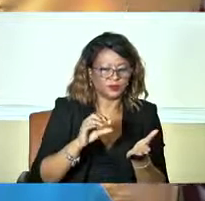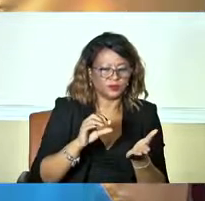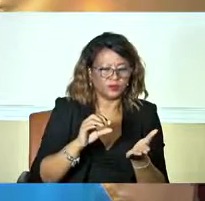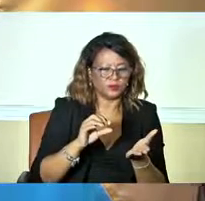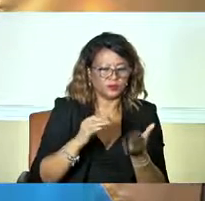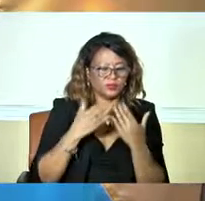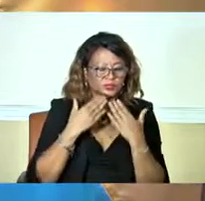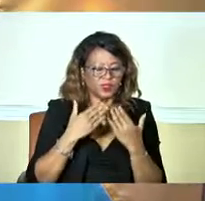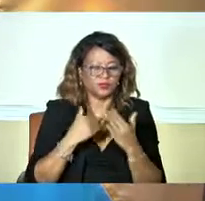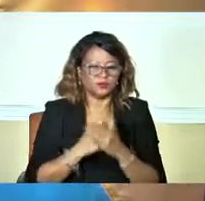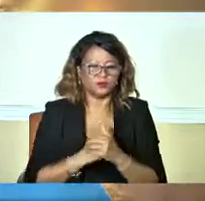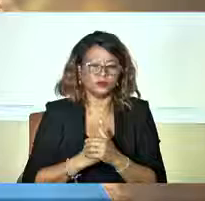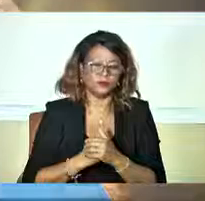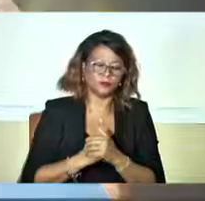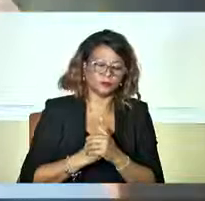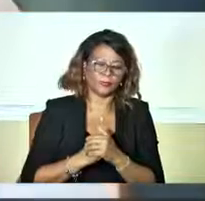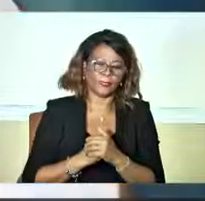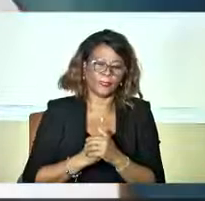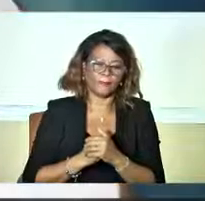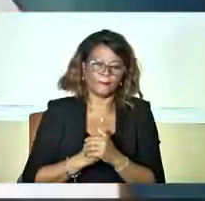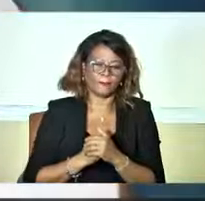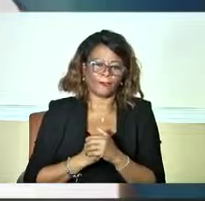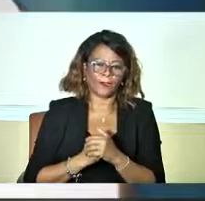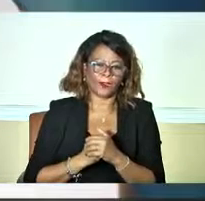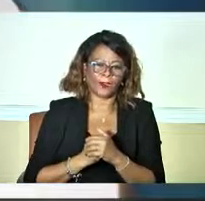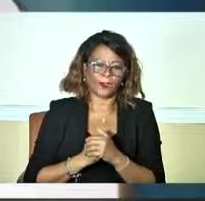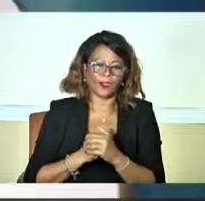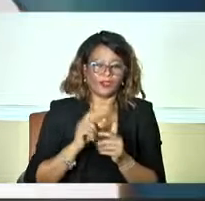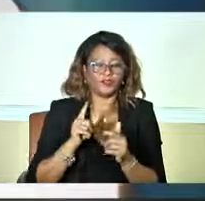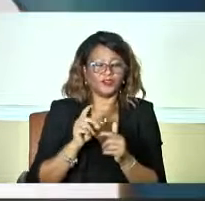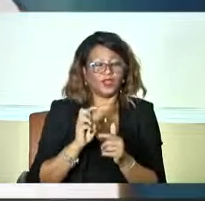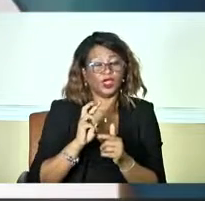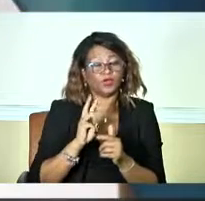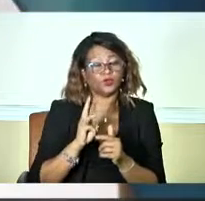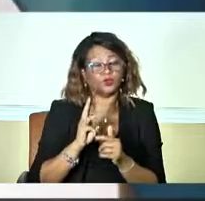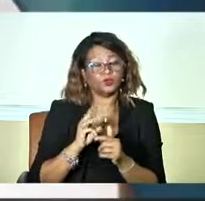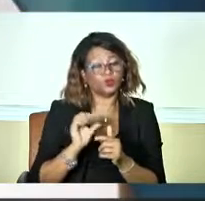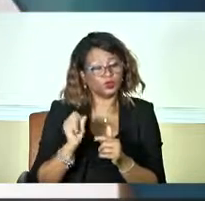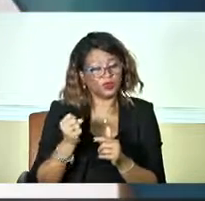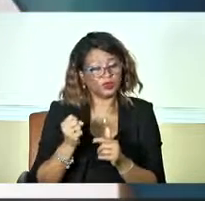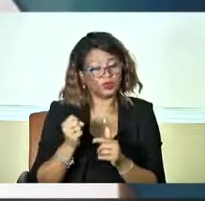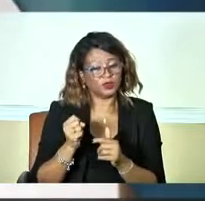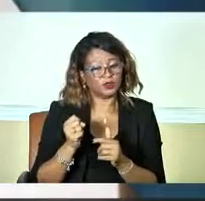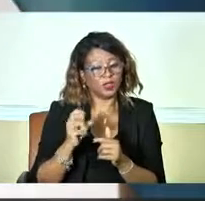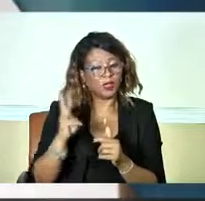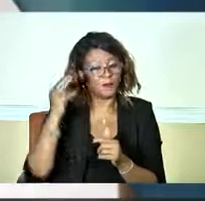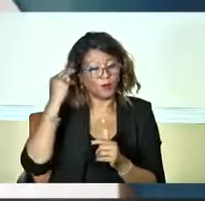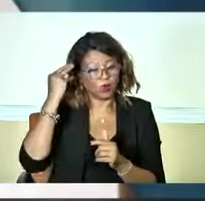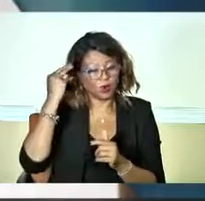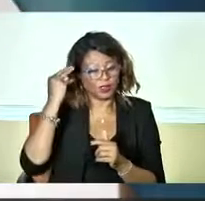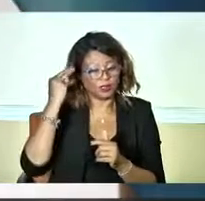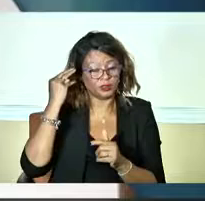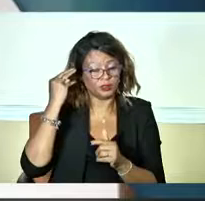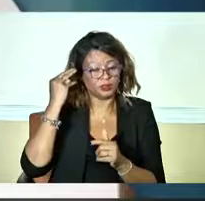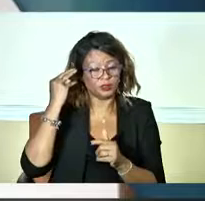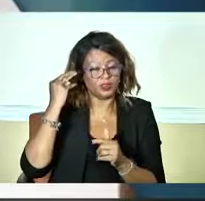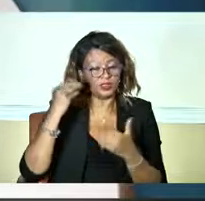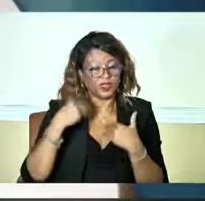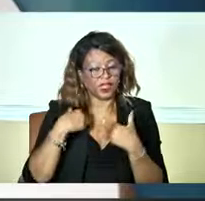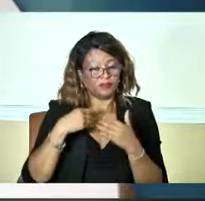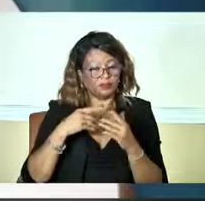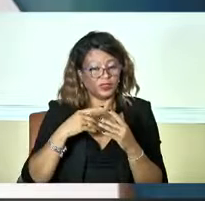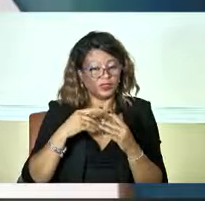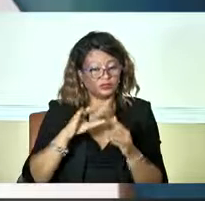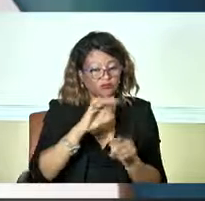Again, thank you, Mr. Jones. Now, there actually was a memorial that has been